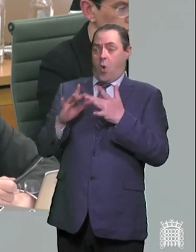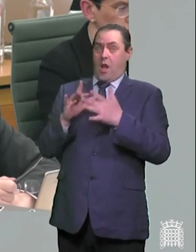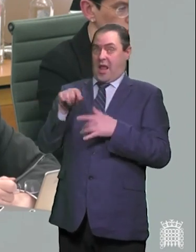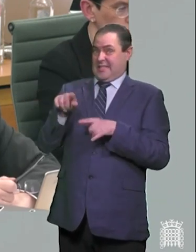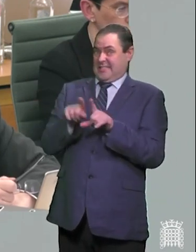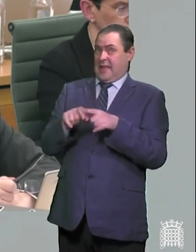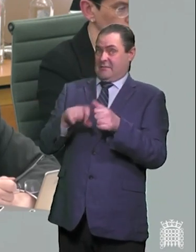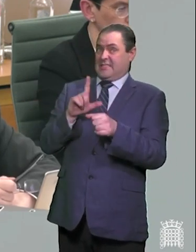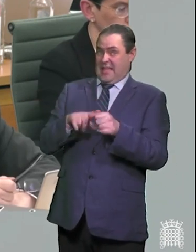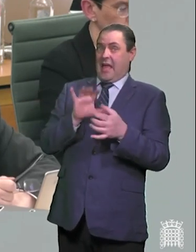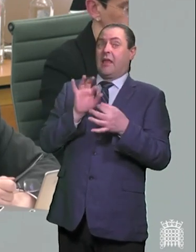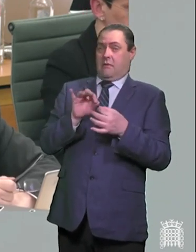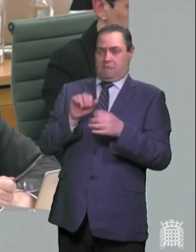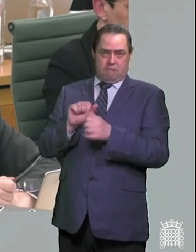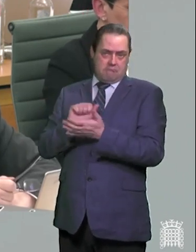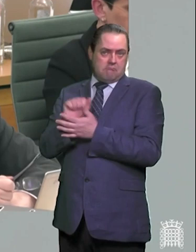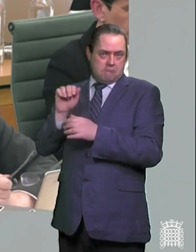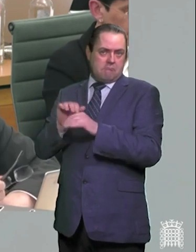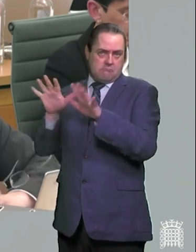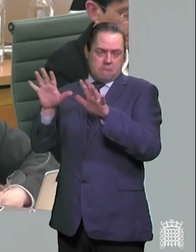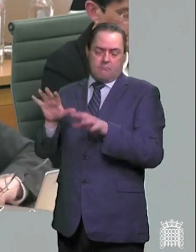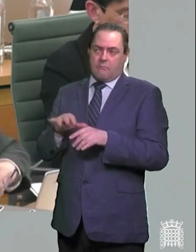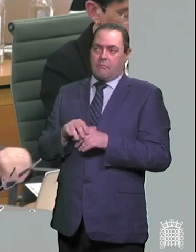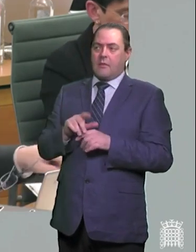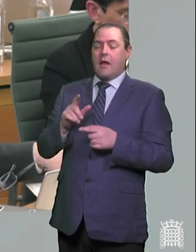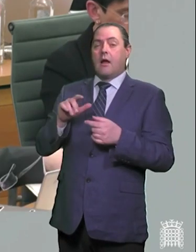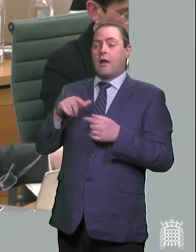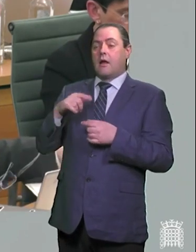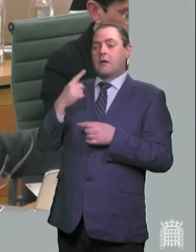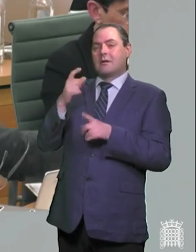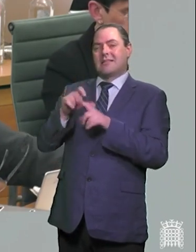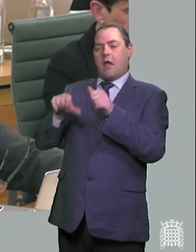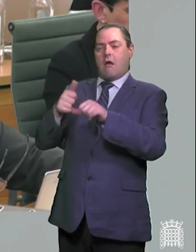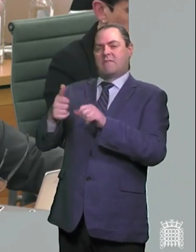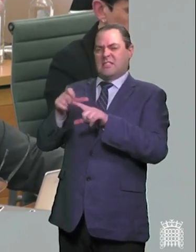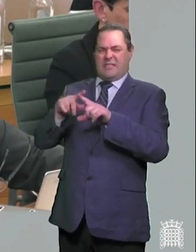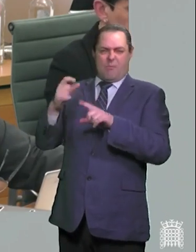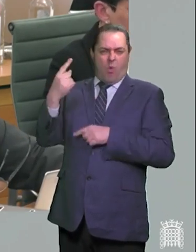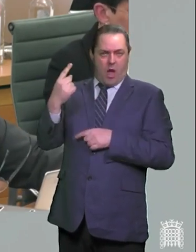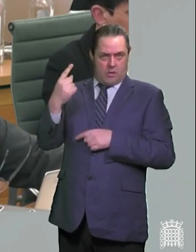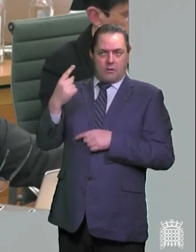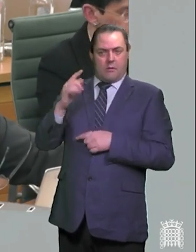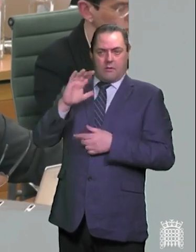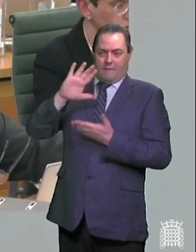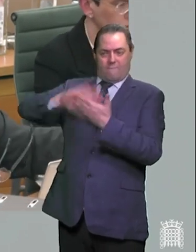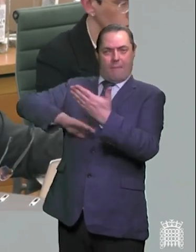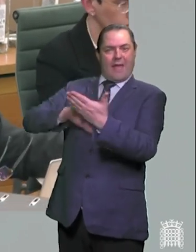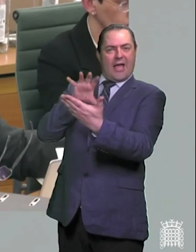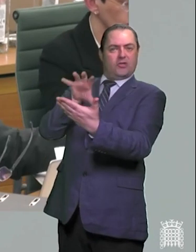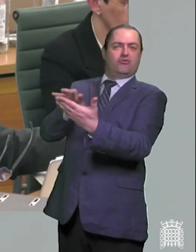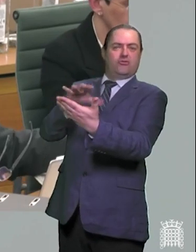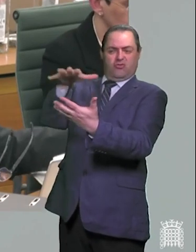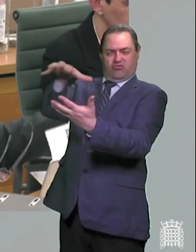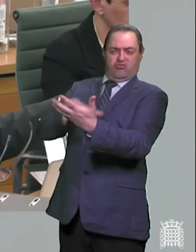that day, and it was the paper's front page splash on the 1st of December. And I think you can see a copy of that on